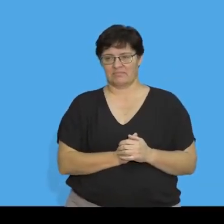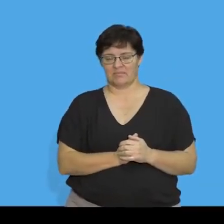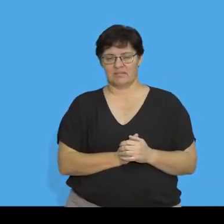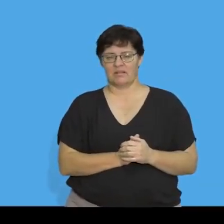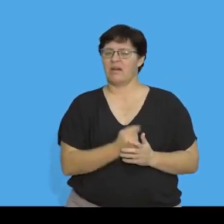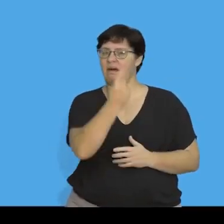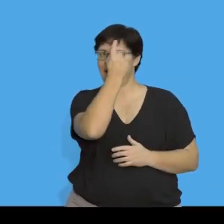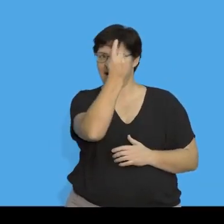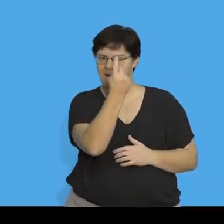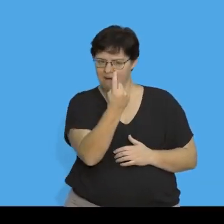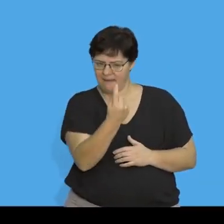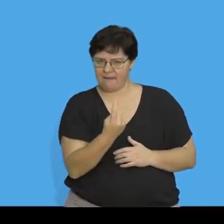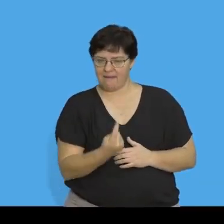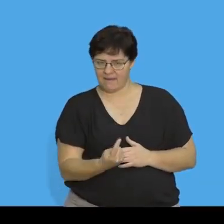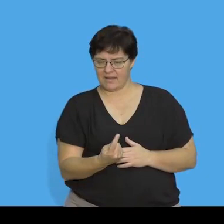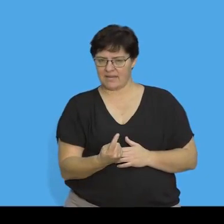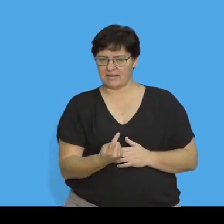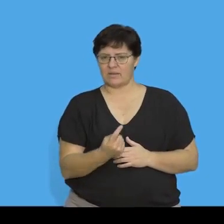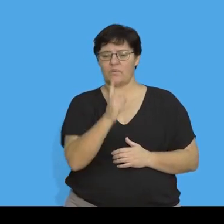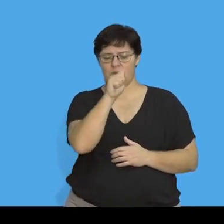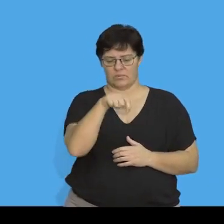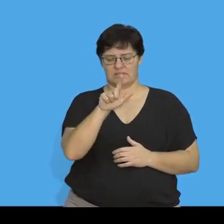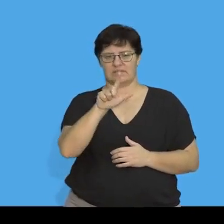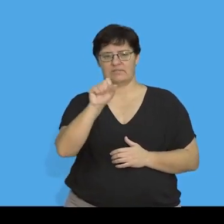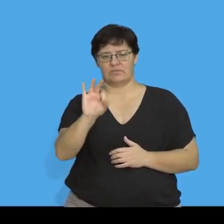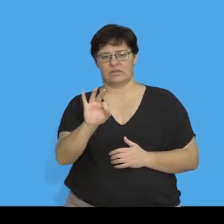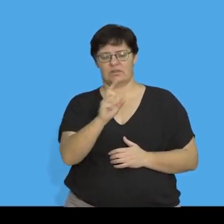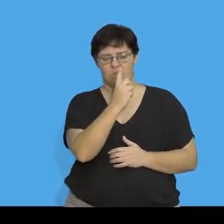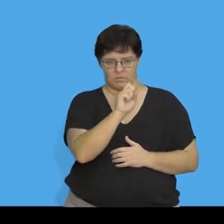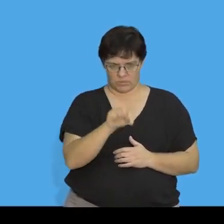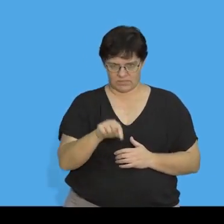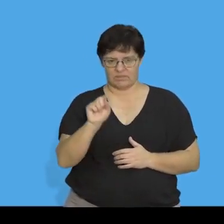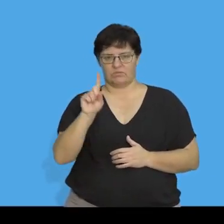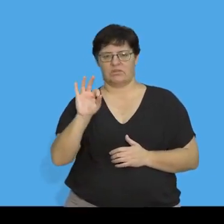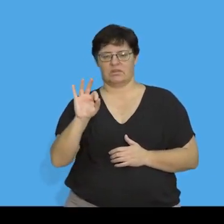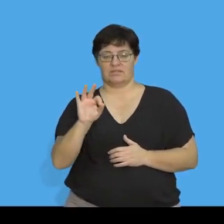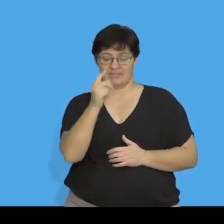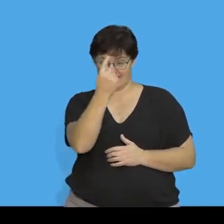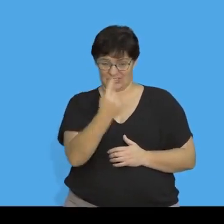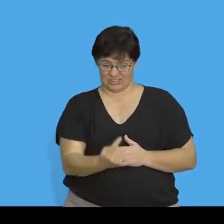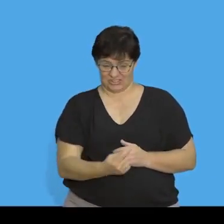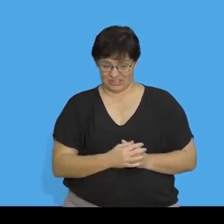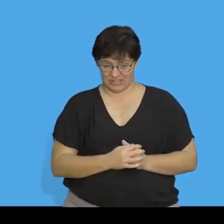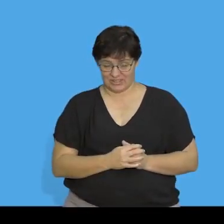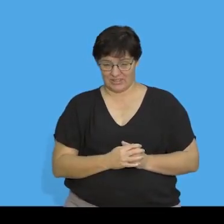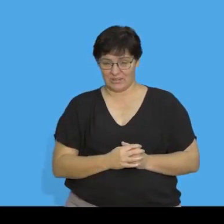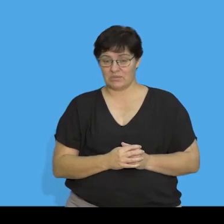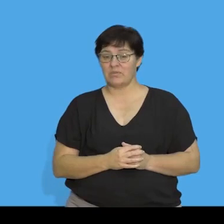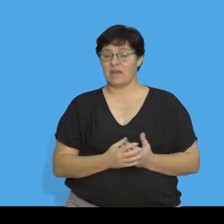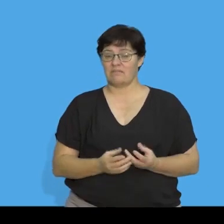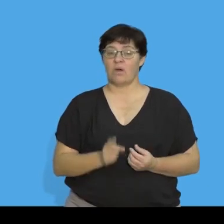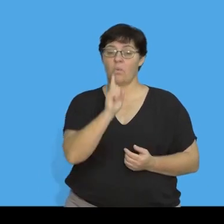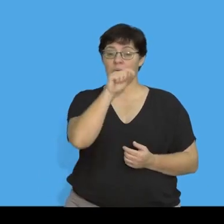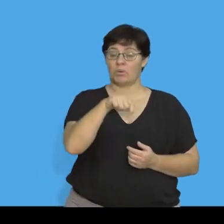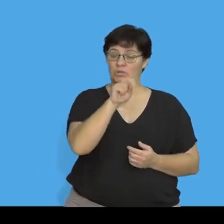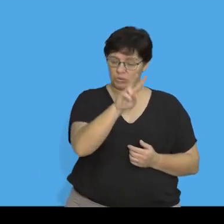looks like that in every case we got 1.73. And I would predict that if we had 1.2, it would also